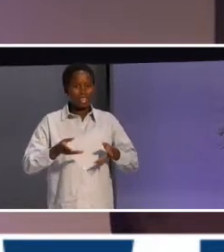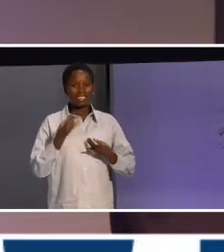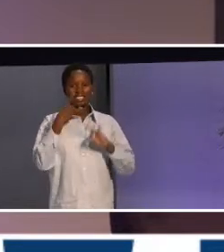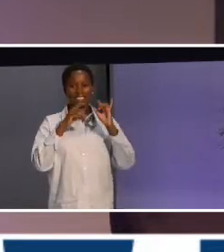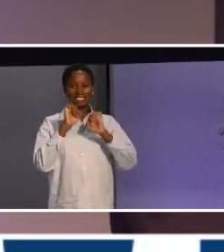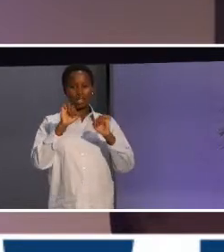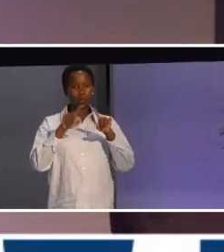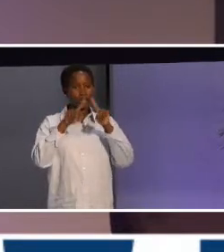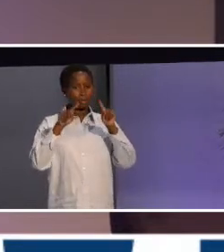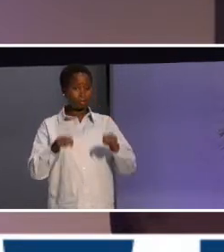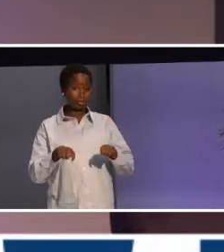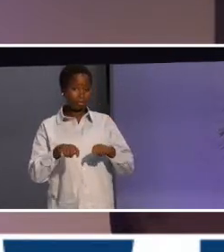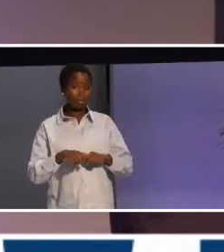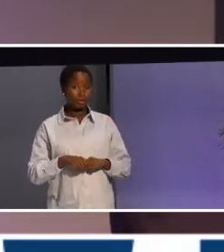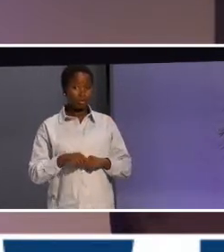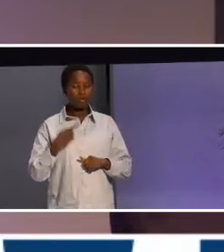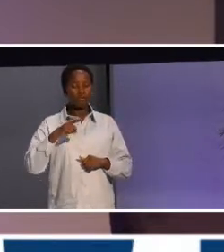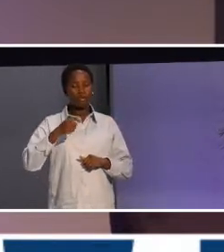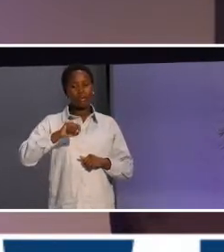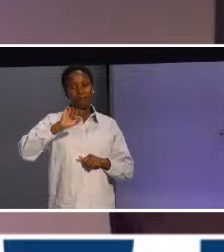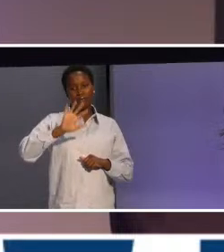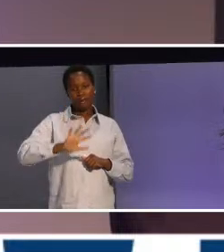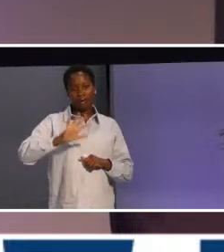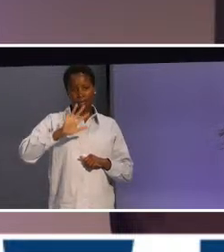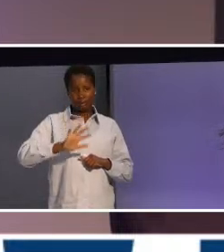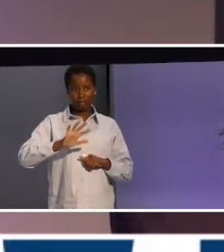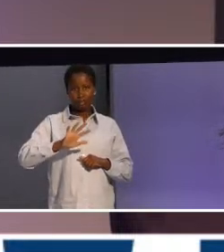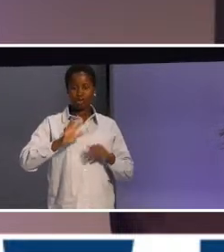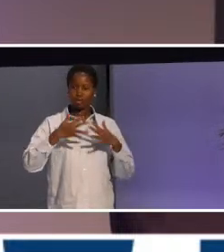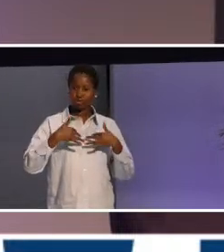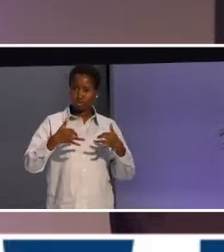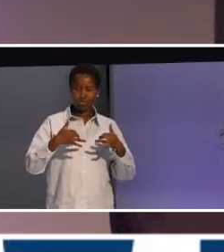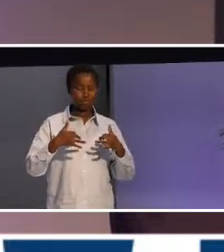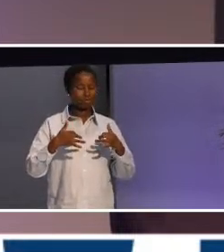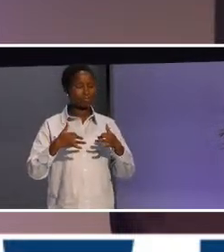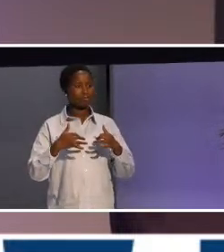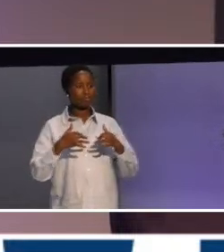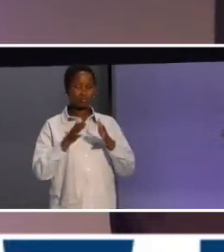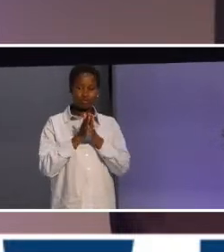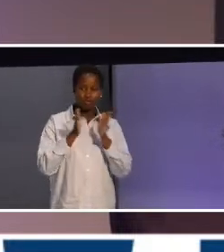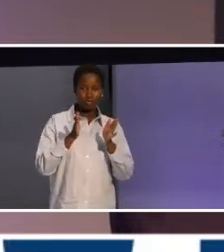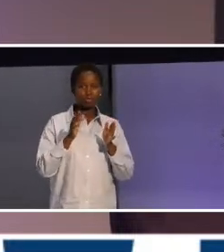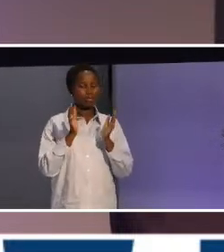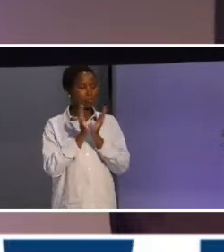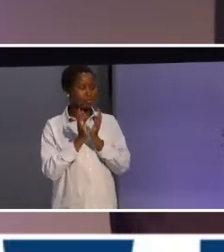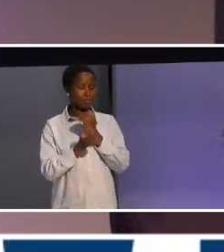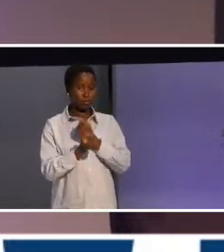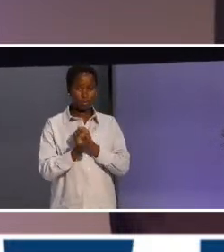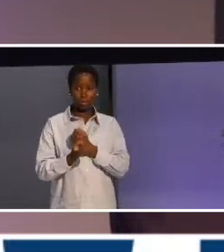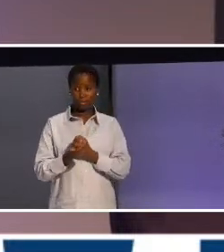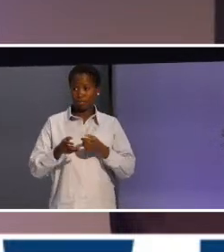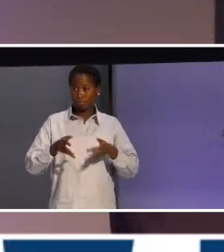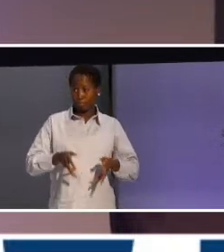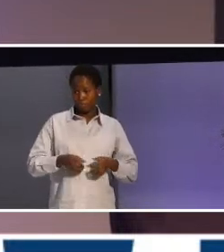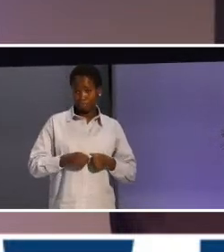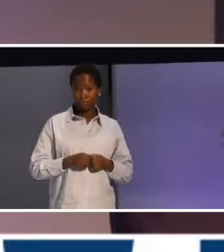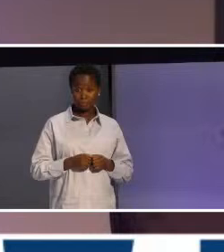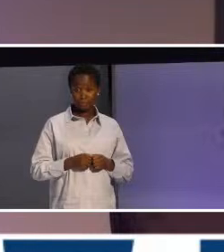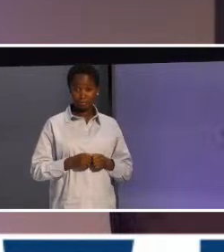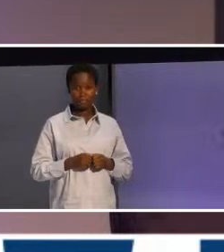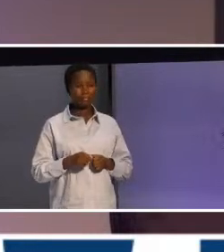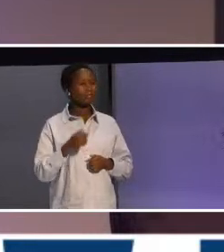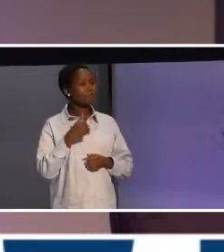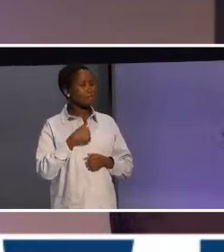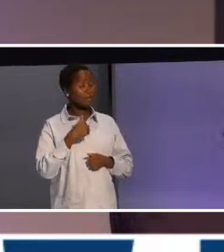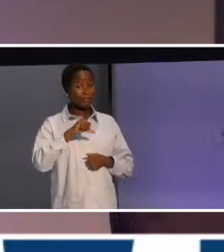of the 5th General Assembly of the Association of World Election Bodies, AWEB. This is my first visit to